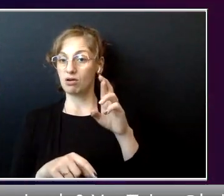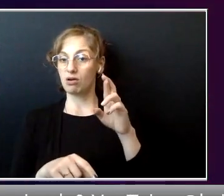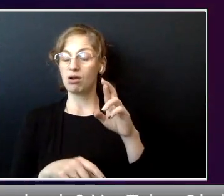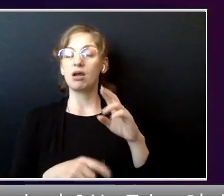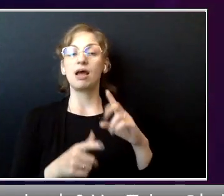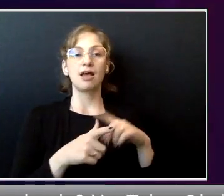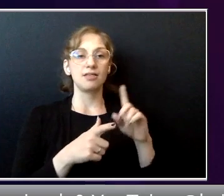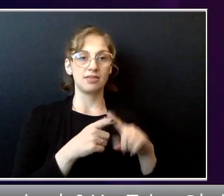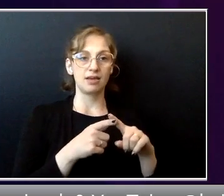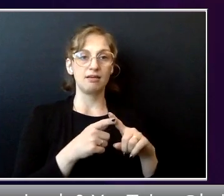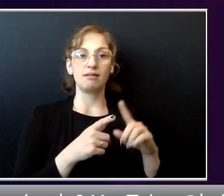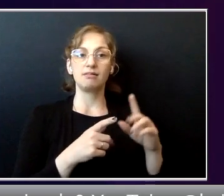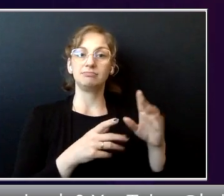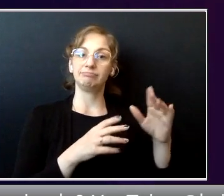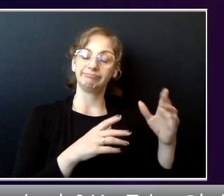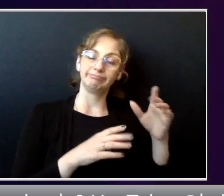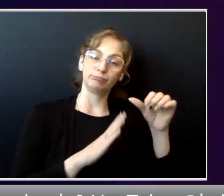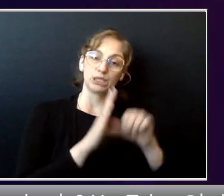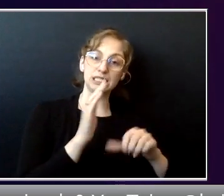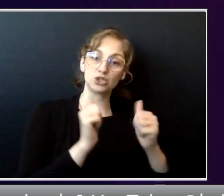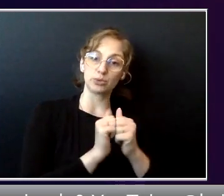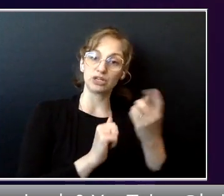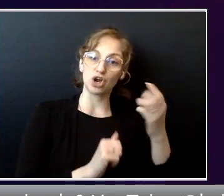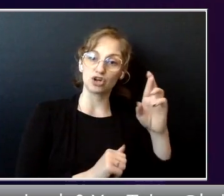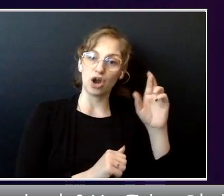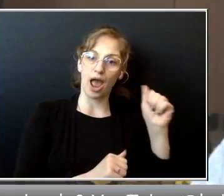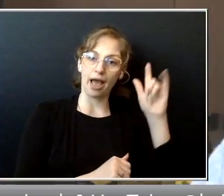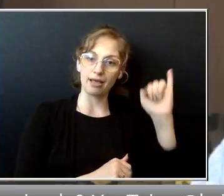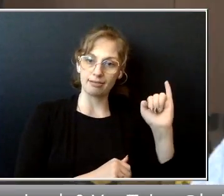Ali? How long of a time frame was that?